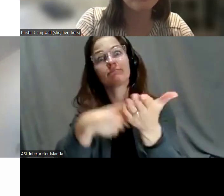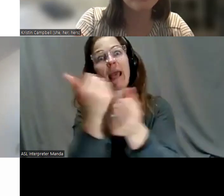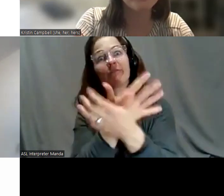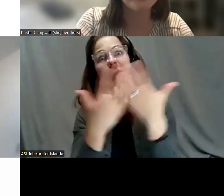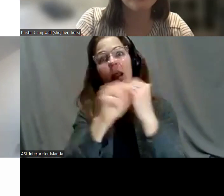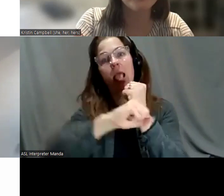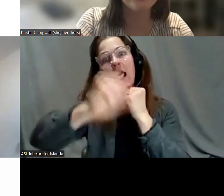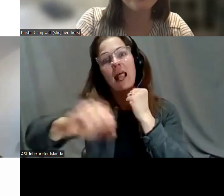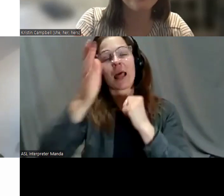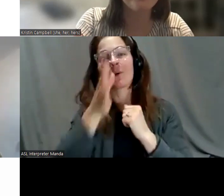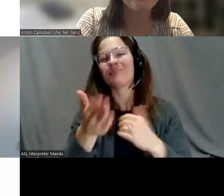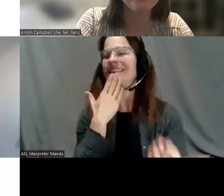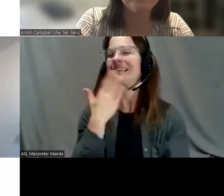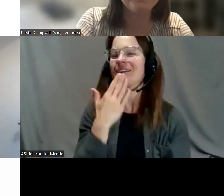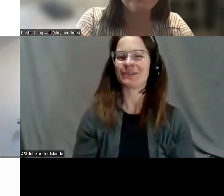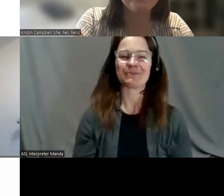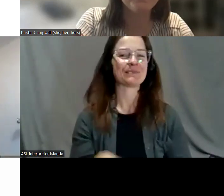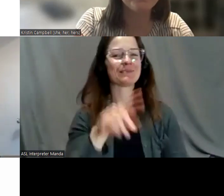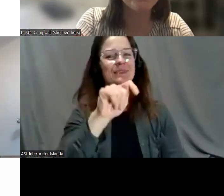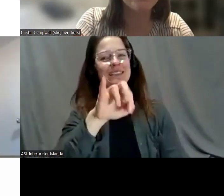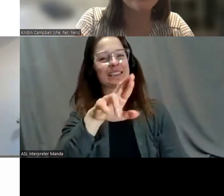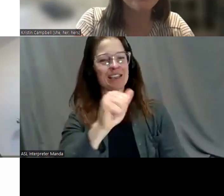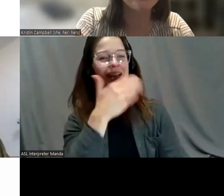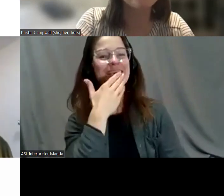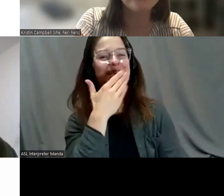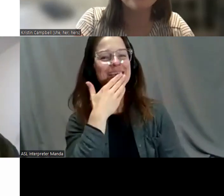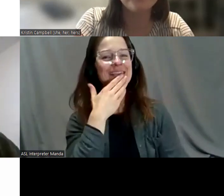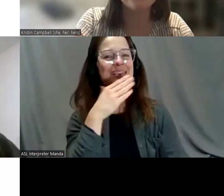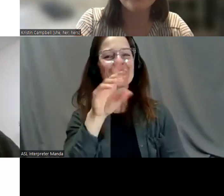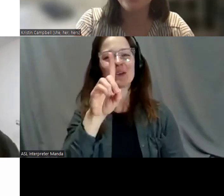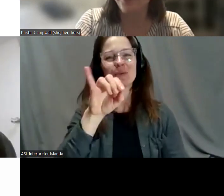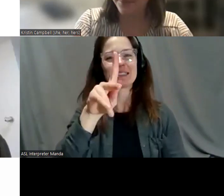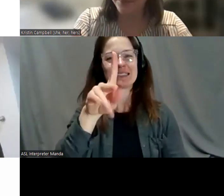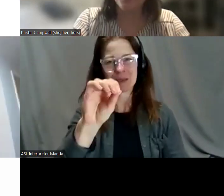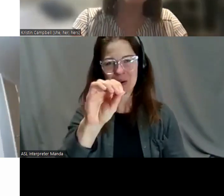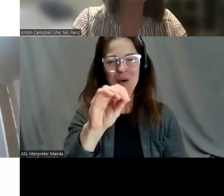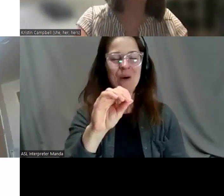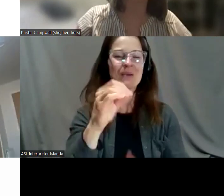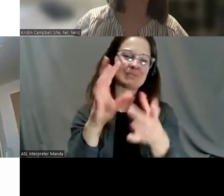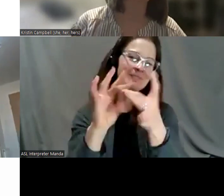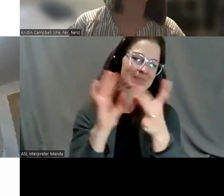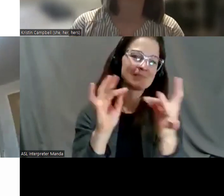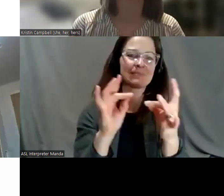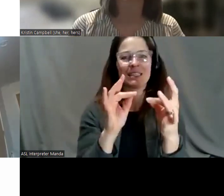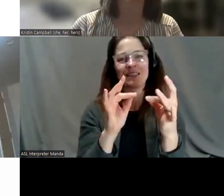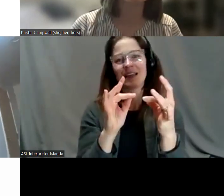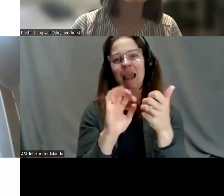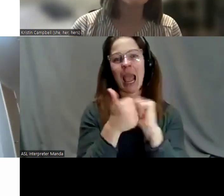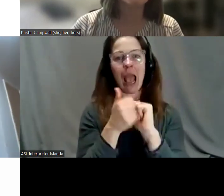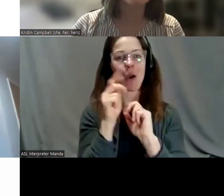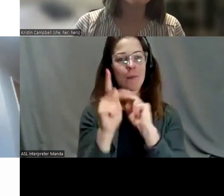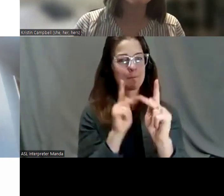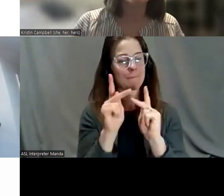here. Thank you very much. This is Tiara speaking. Thank you so much, Deco, for discussing the diversities in the ways that